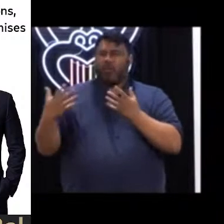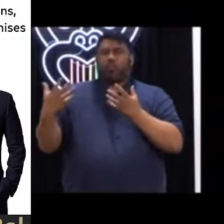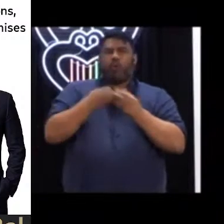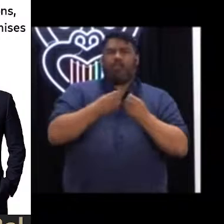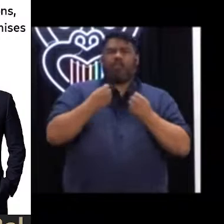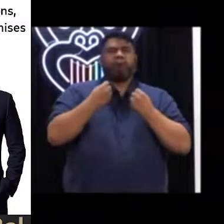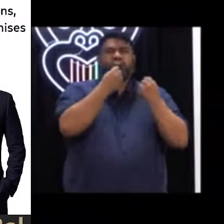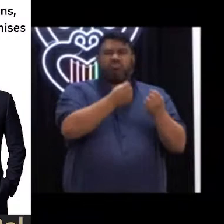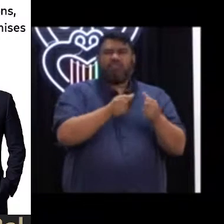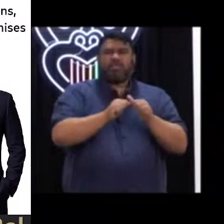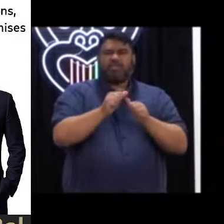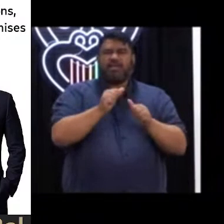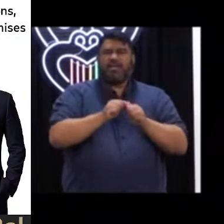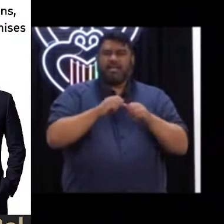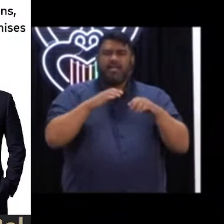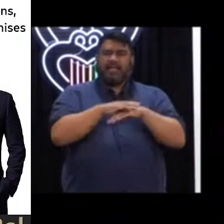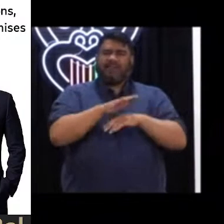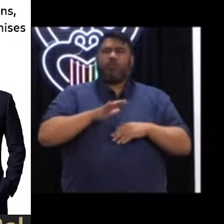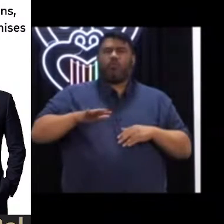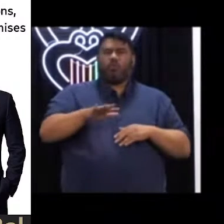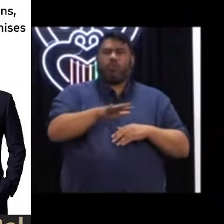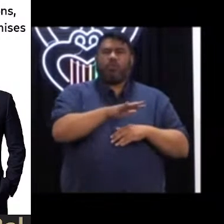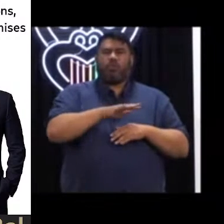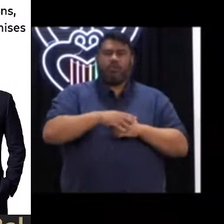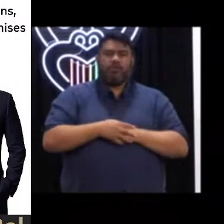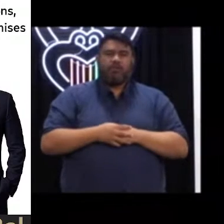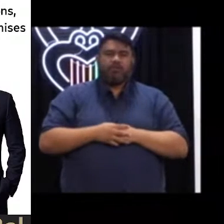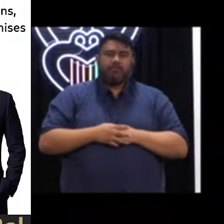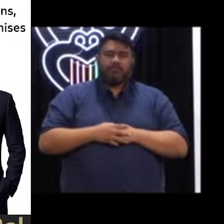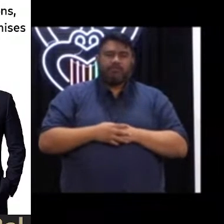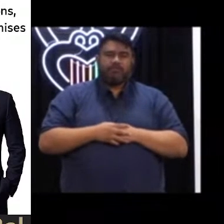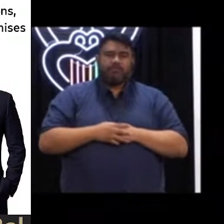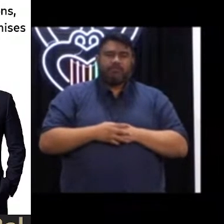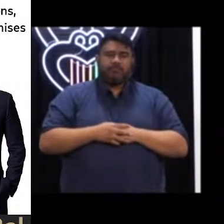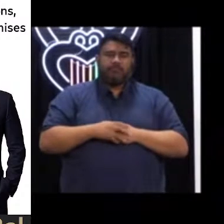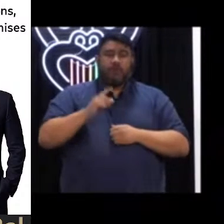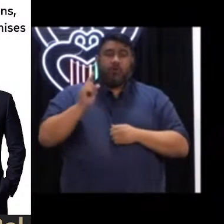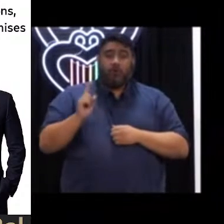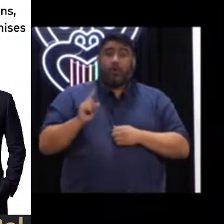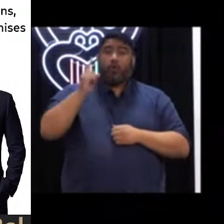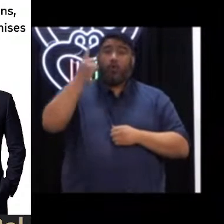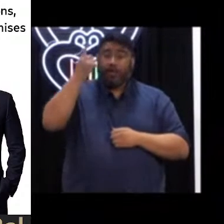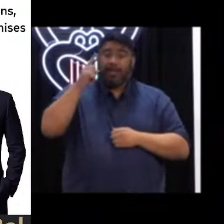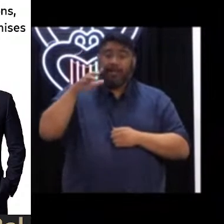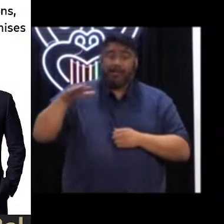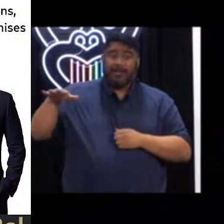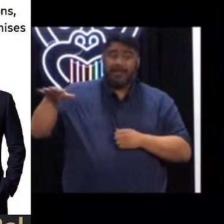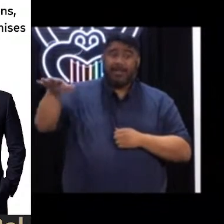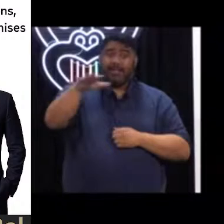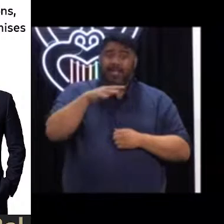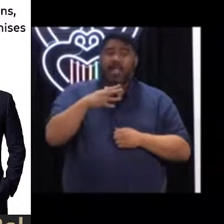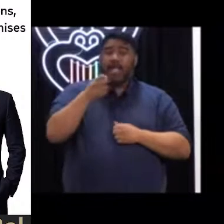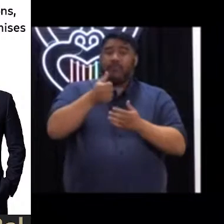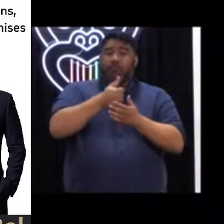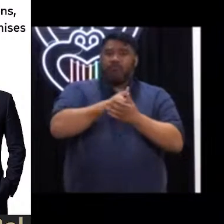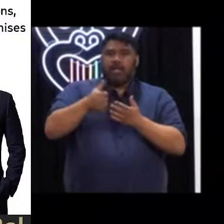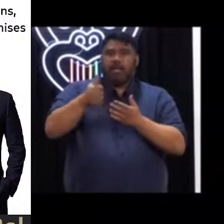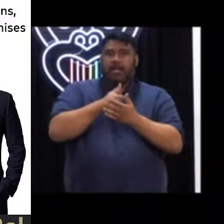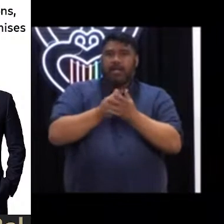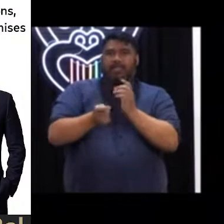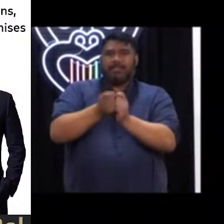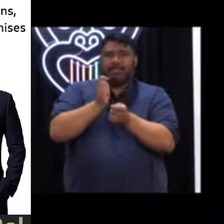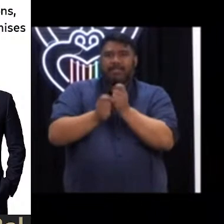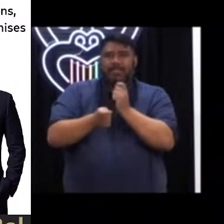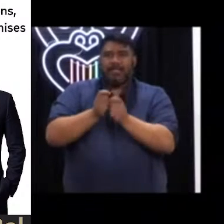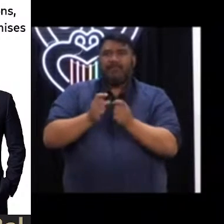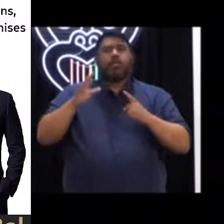Surveillance testing of essential workers continues across Auckland because they are out and about during Alert Level 4.